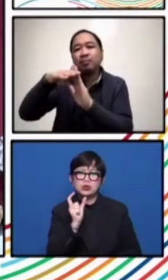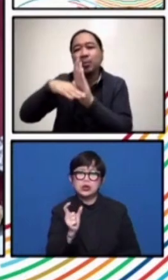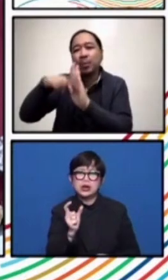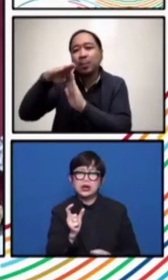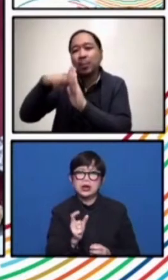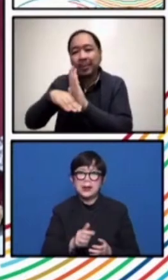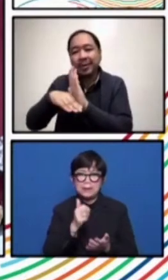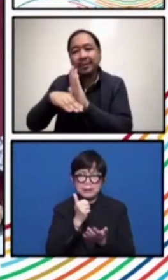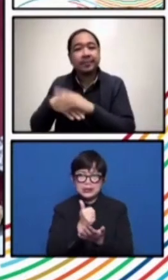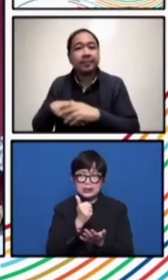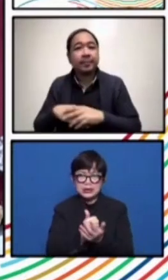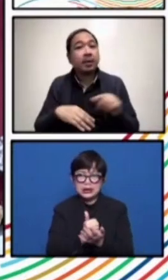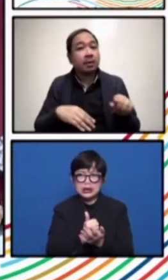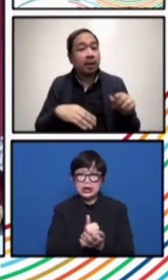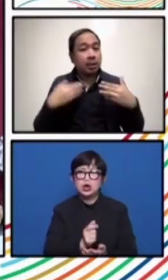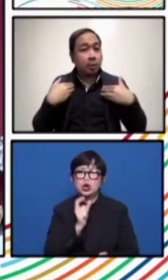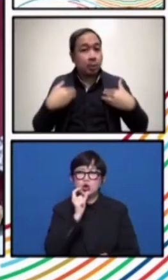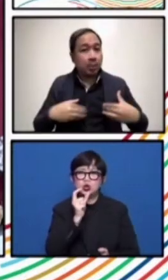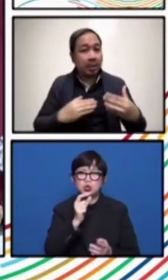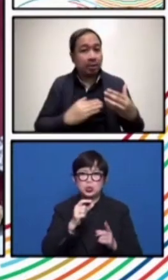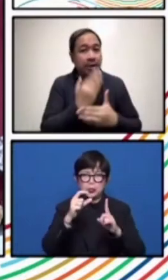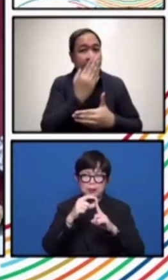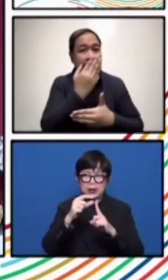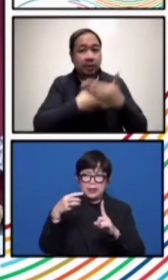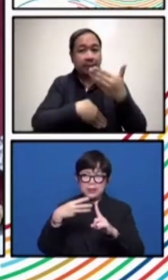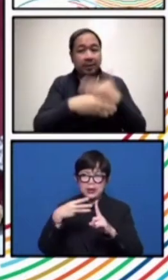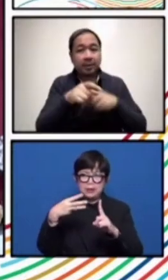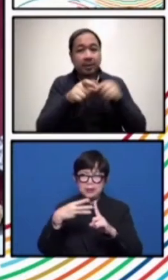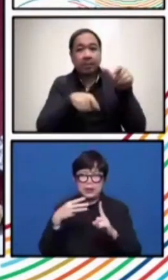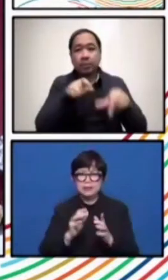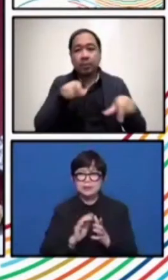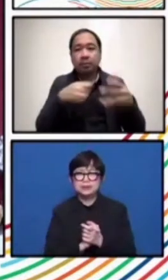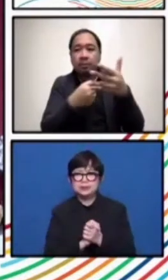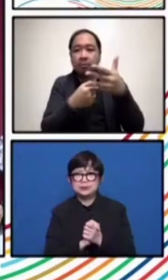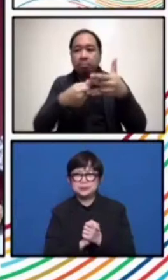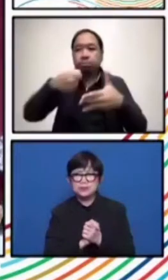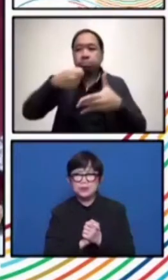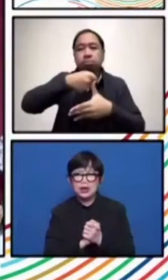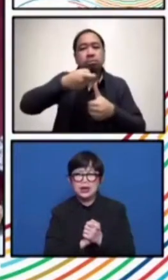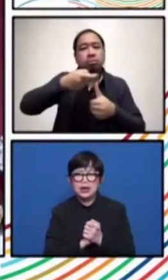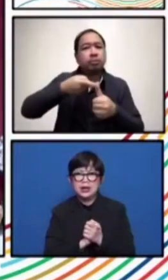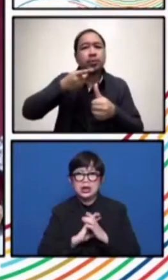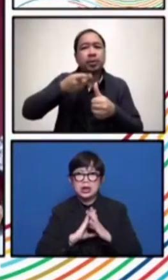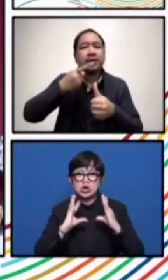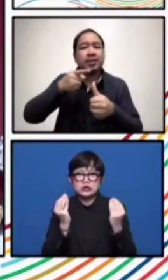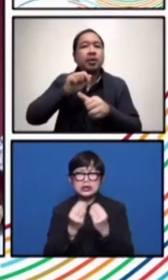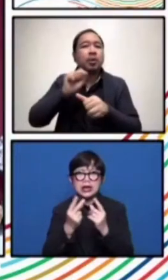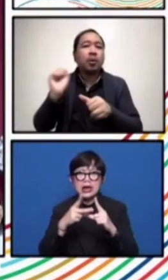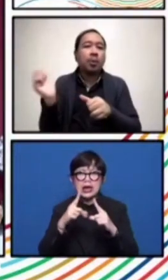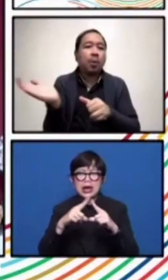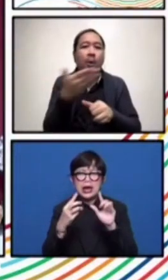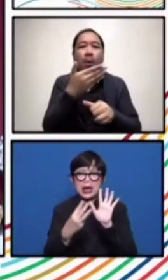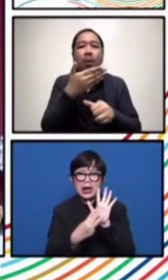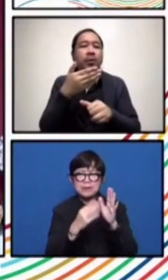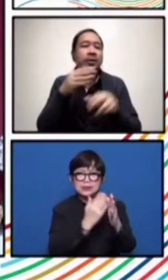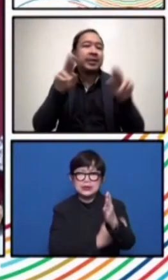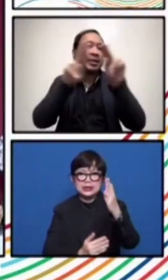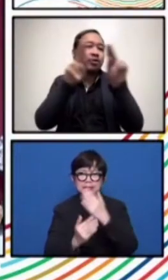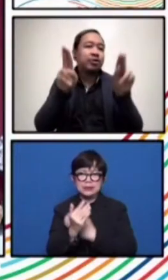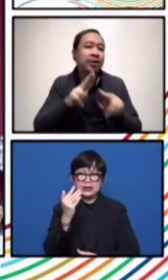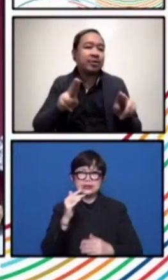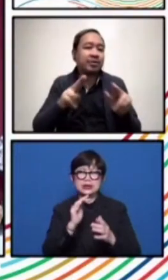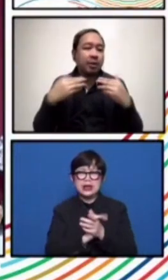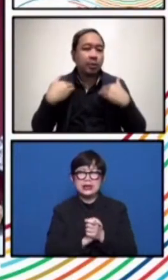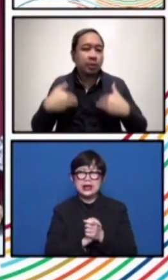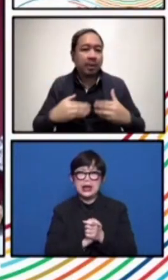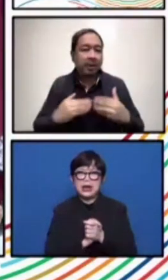rights of facility disability will become the primary key to all international human rights laws hence the human